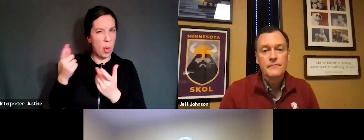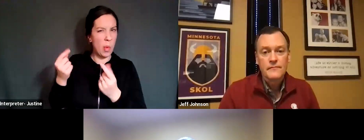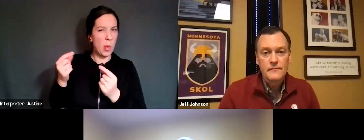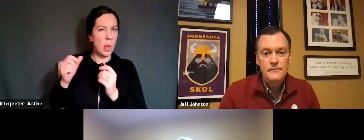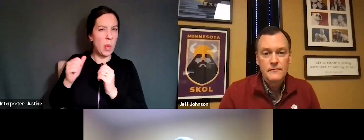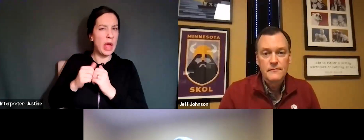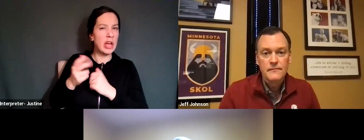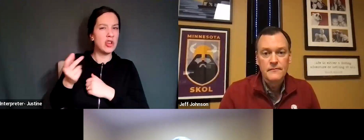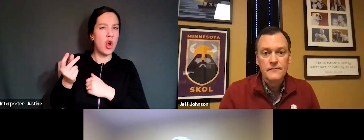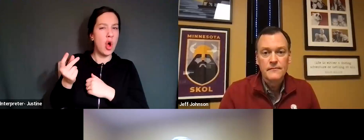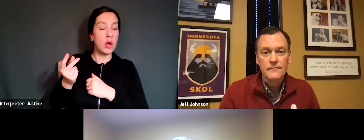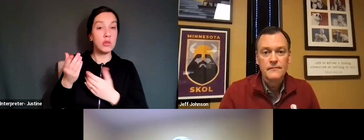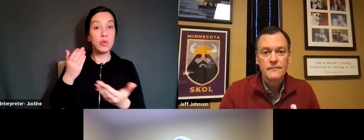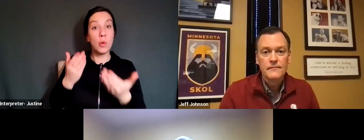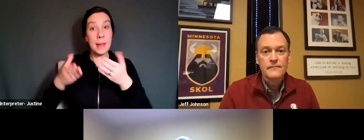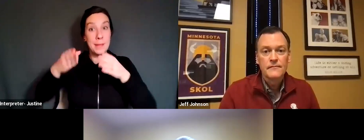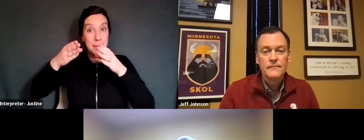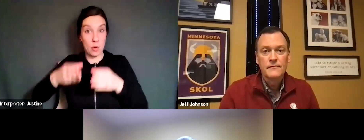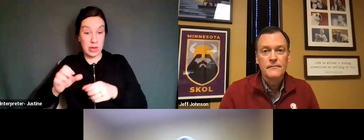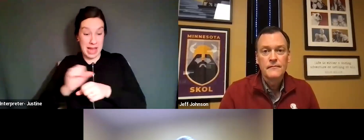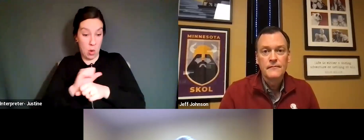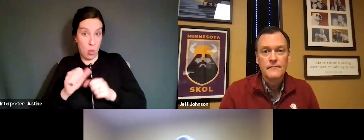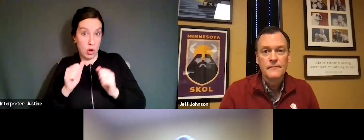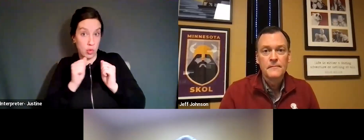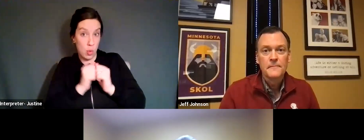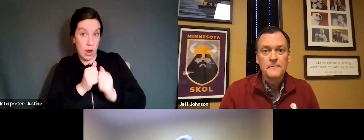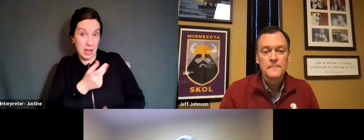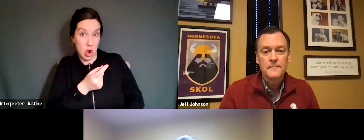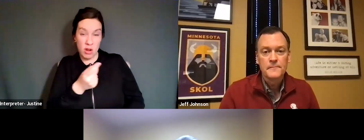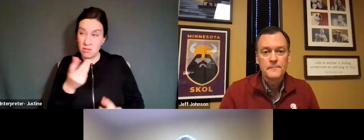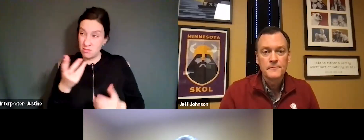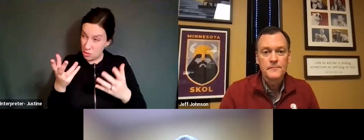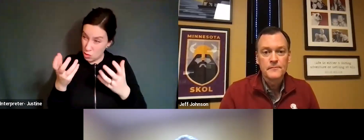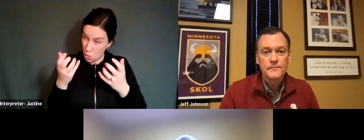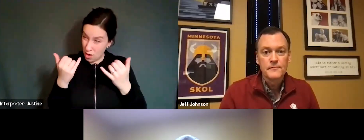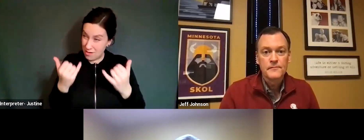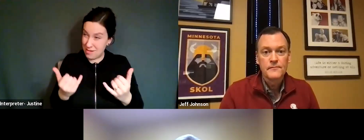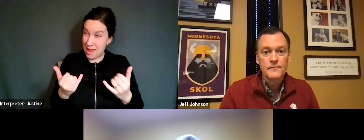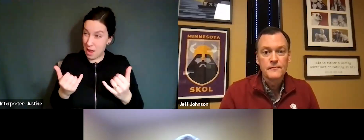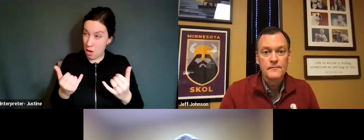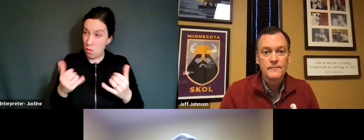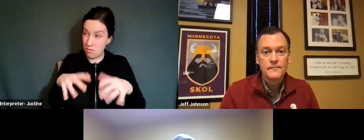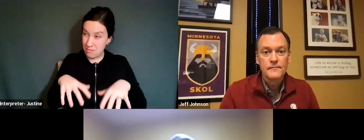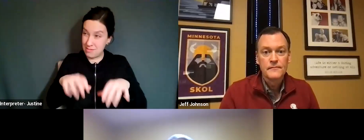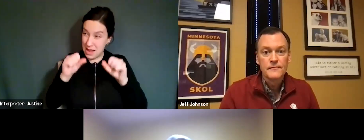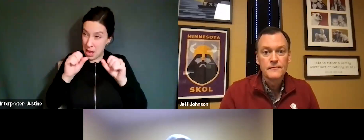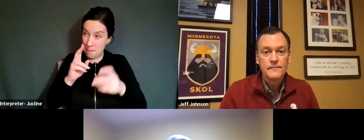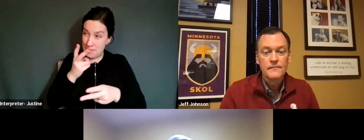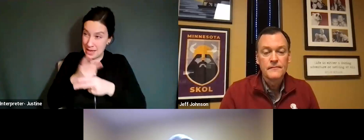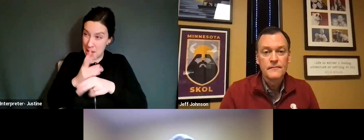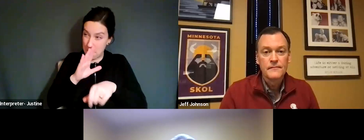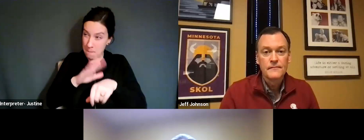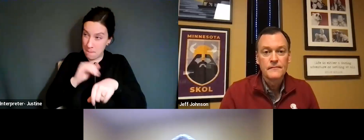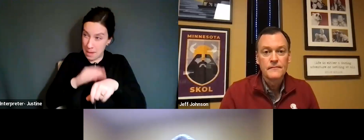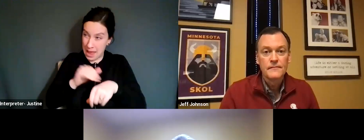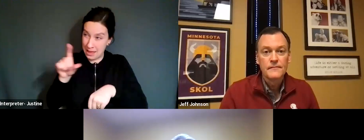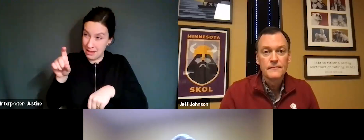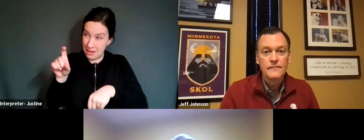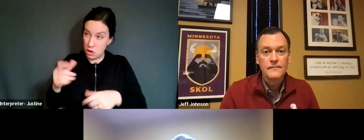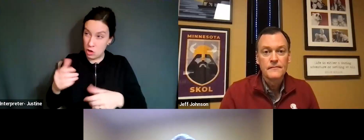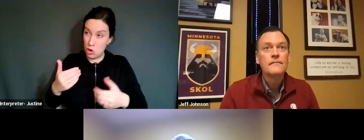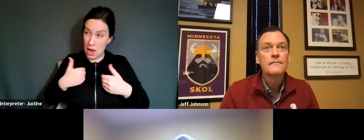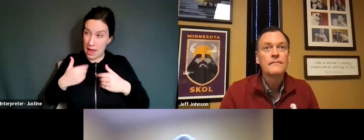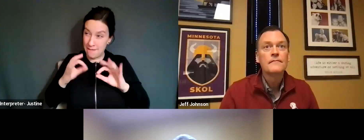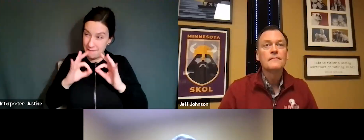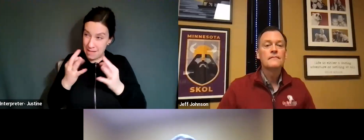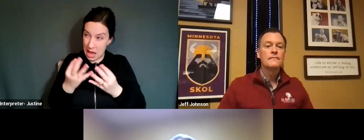work with that dog, do they want to adopt the dog as their pet and keep their retired dog as a pet? Do they have family members that know the dog